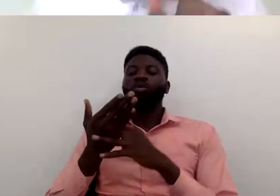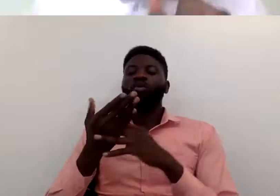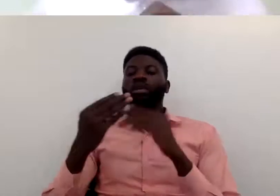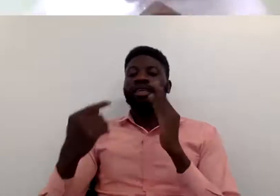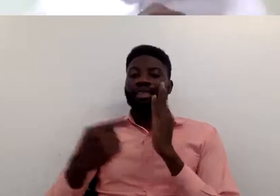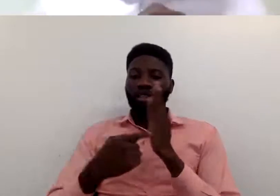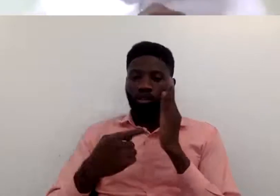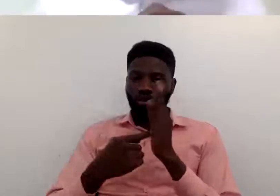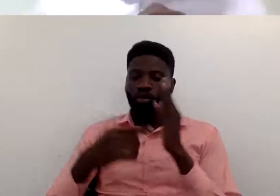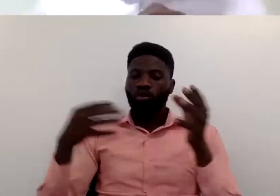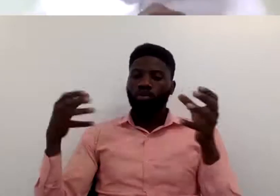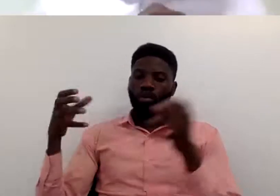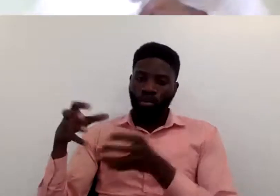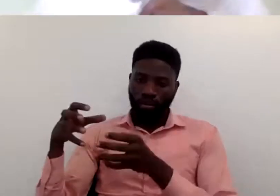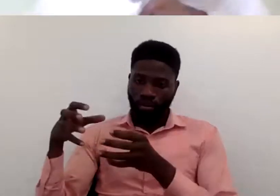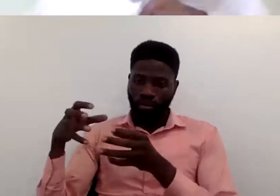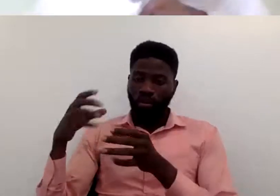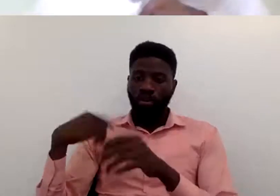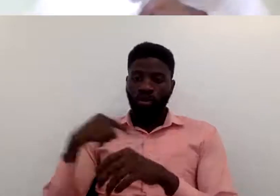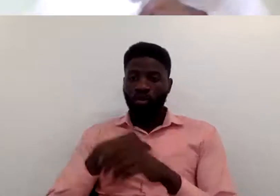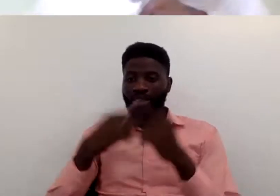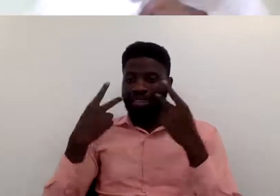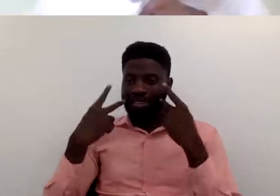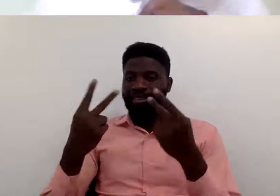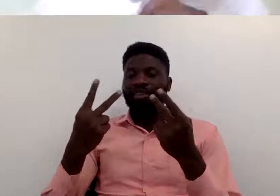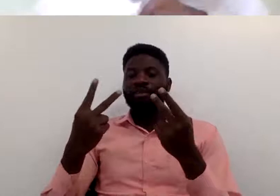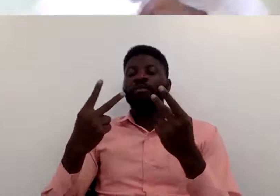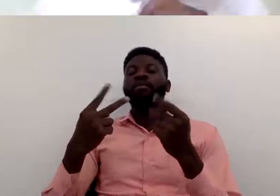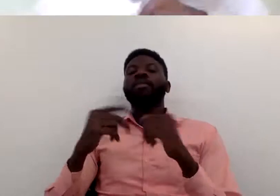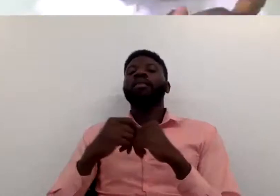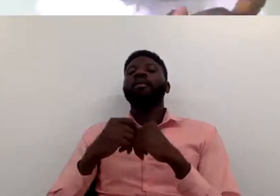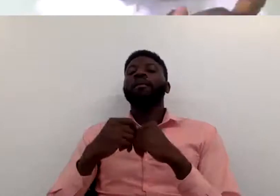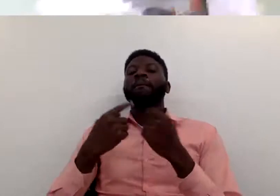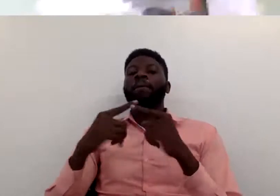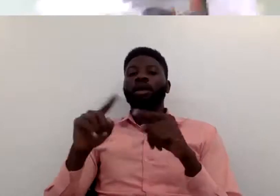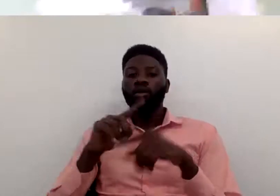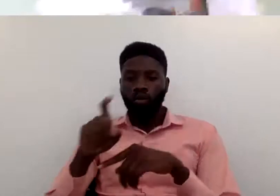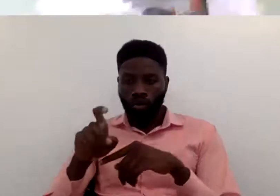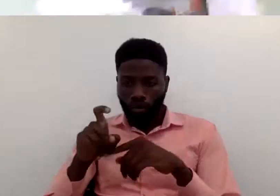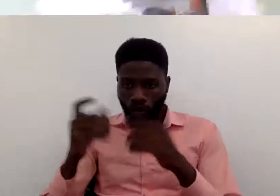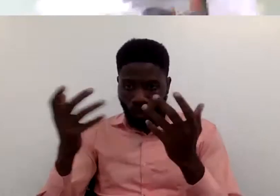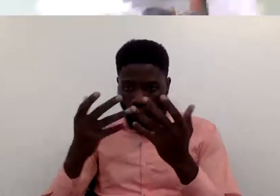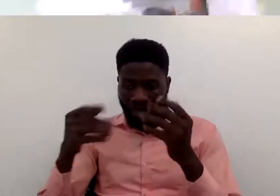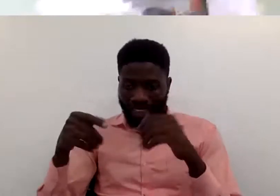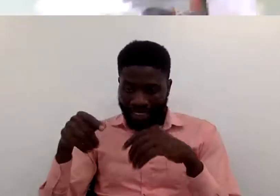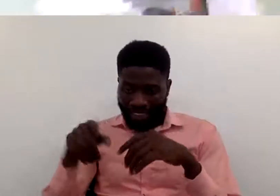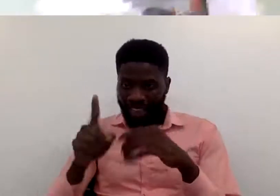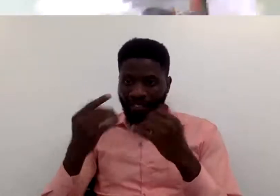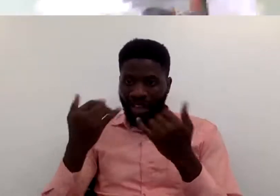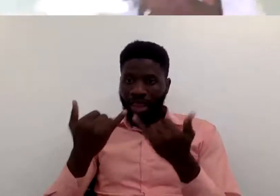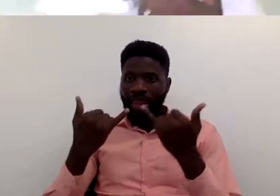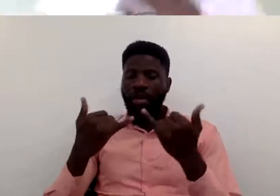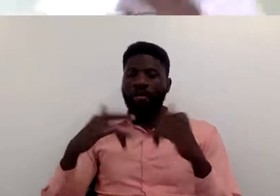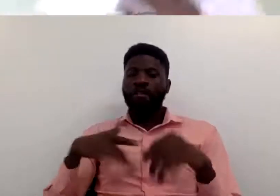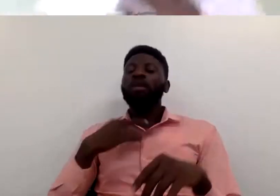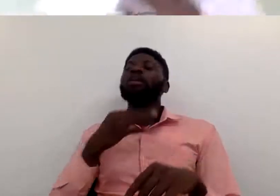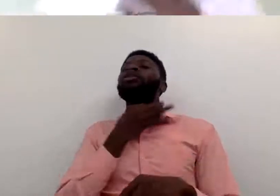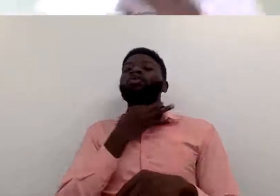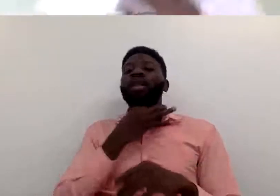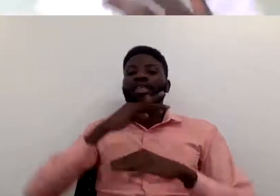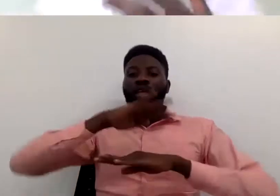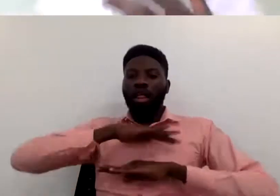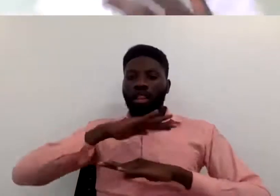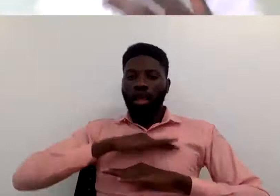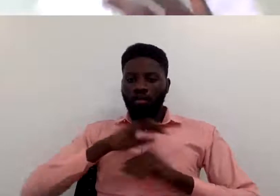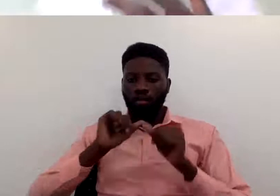and technology movement that we are seeing. And the question is, are you intellectually curious to keep tabs